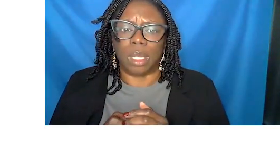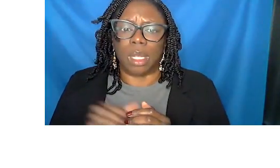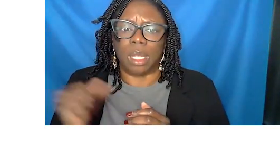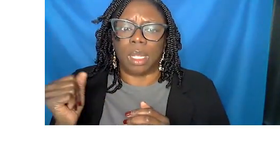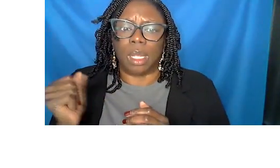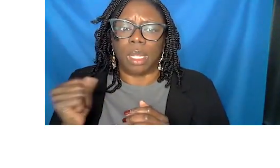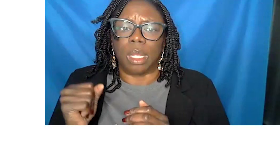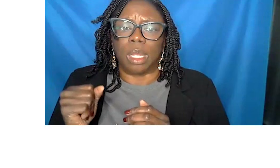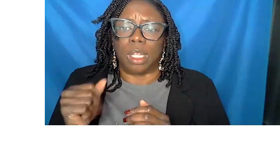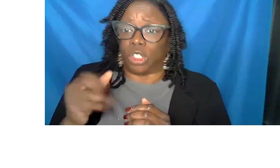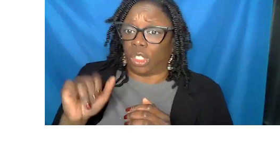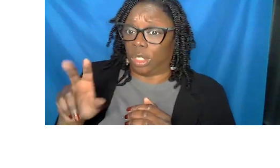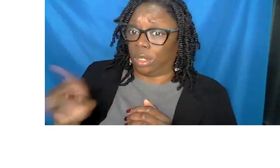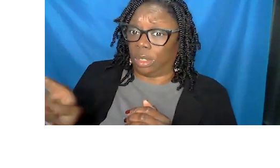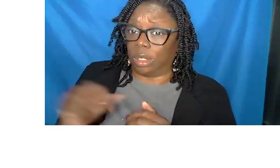Yes.